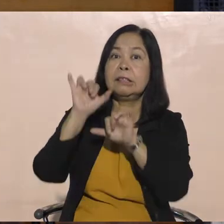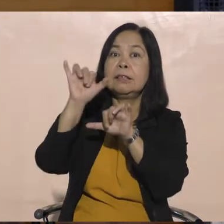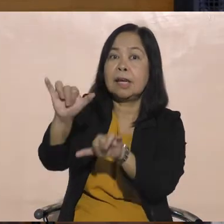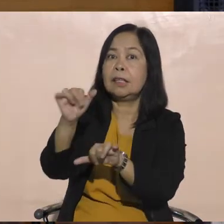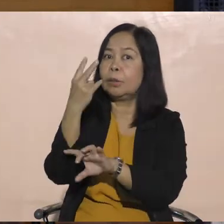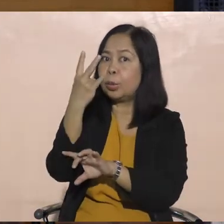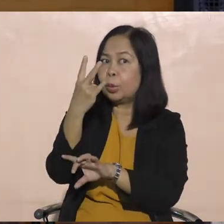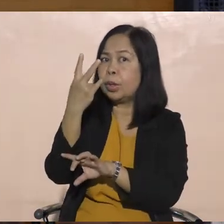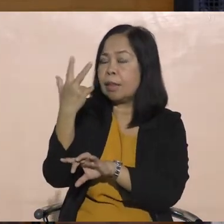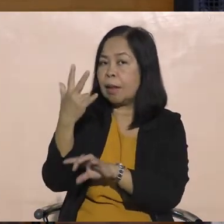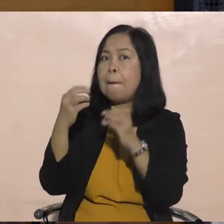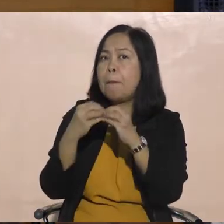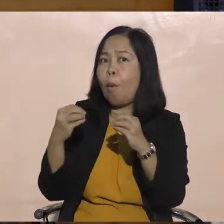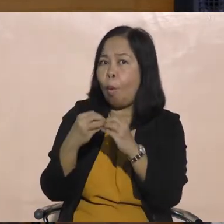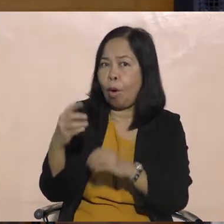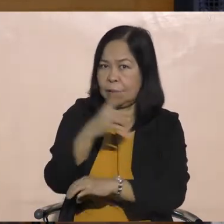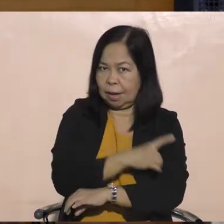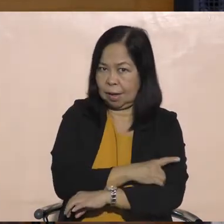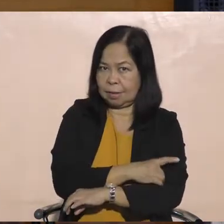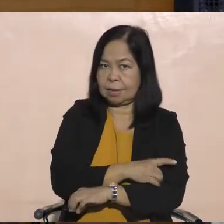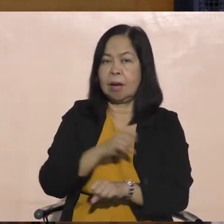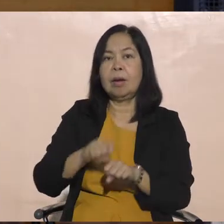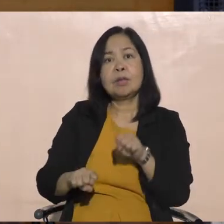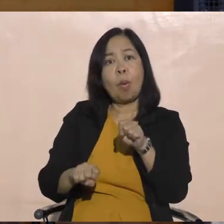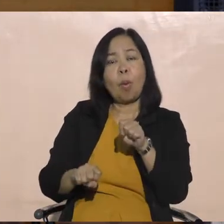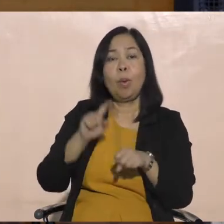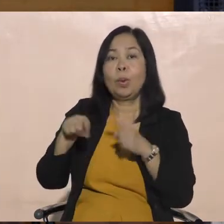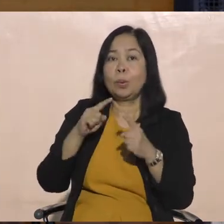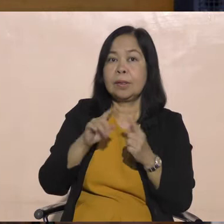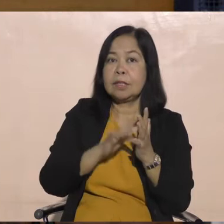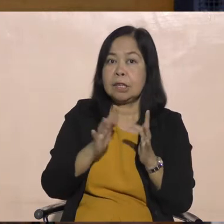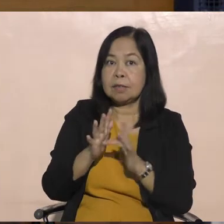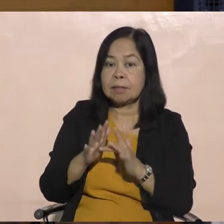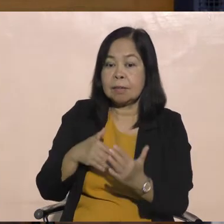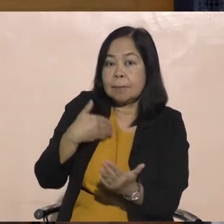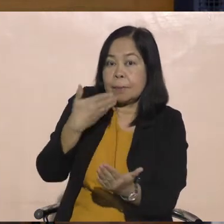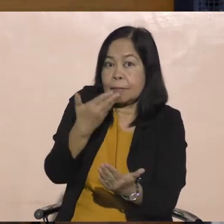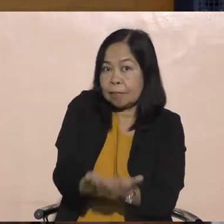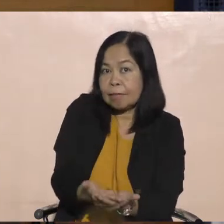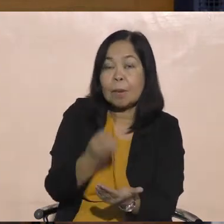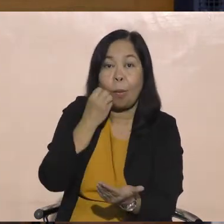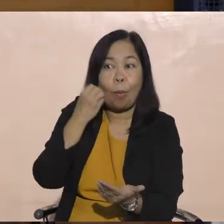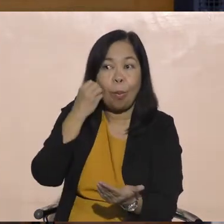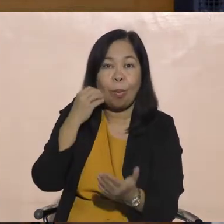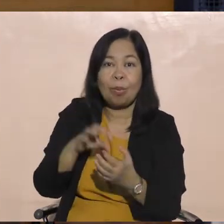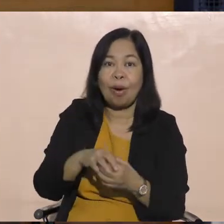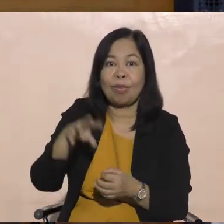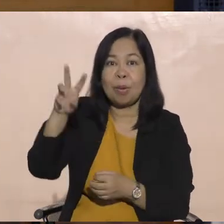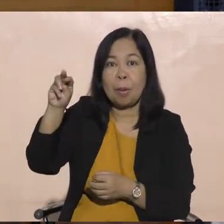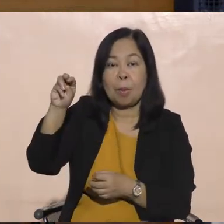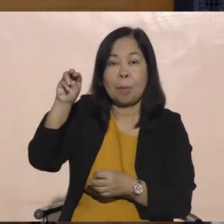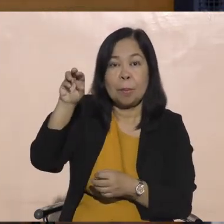Bethany, home of Lazarus and their sisters, Jesus found out that Lazarus had already